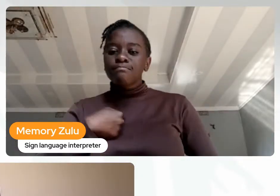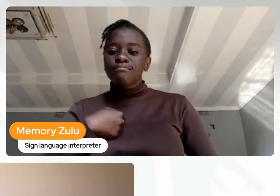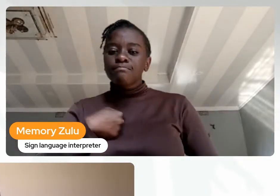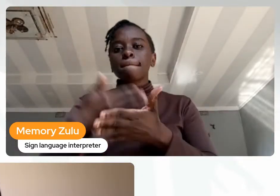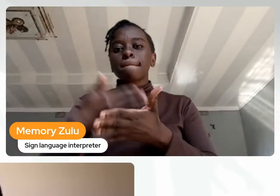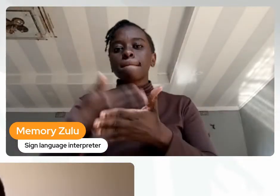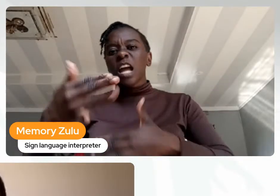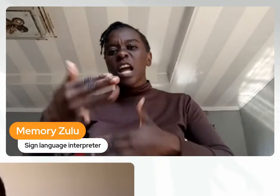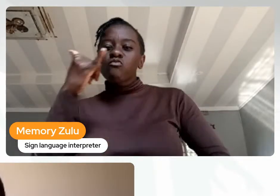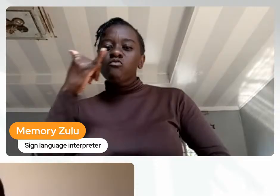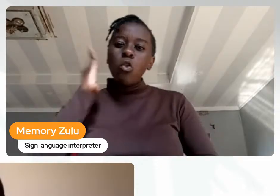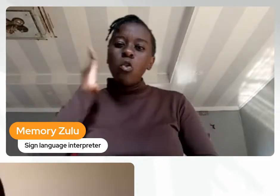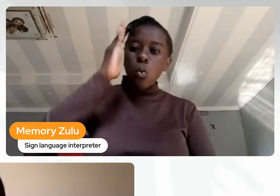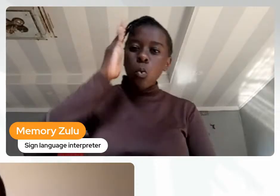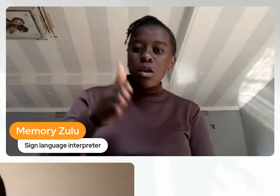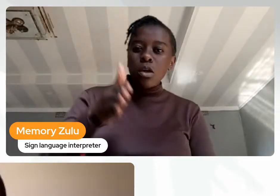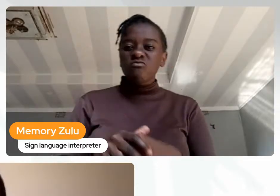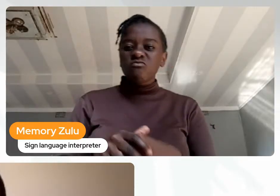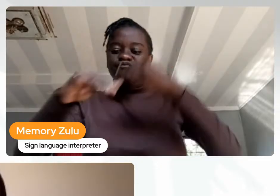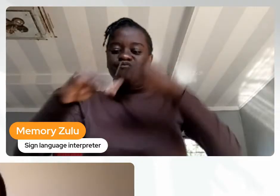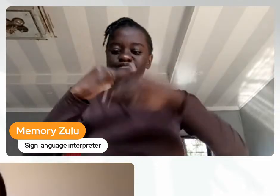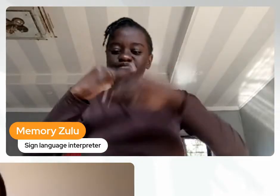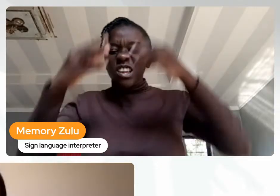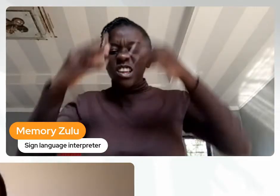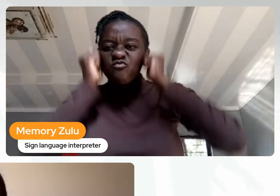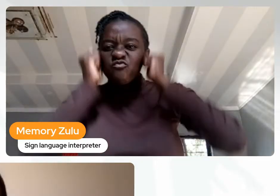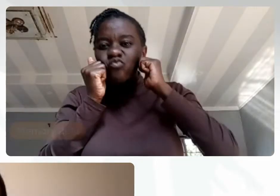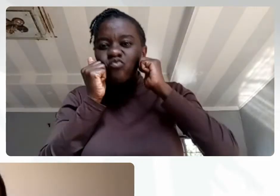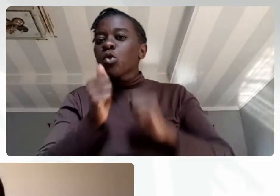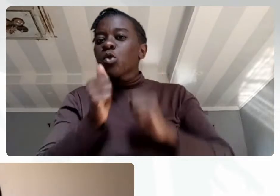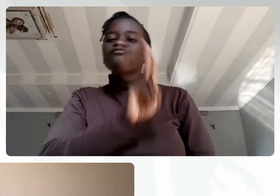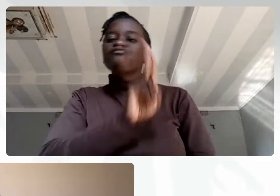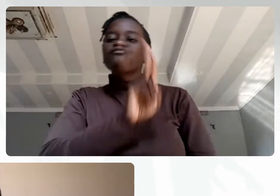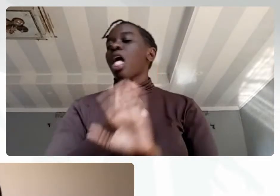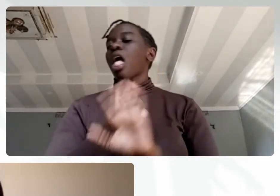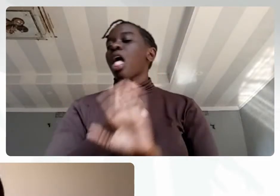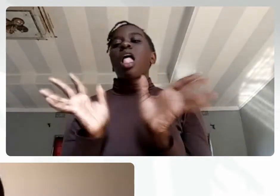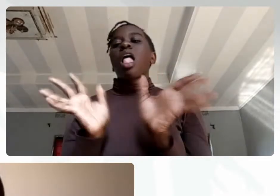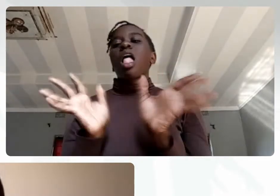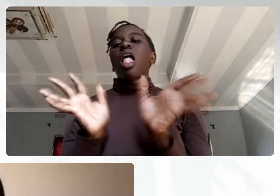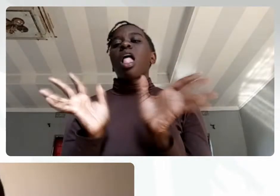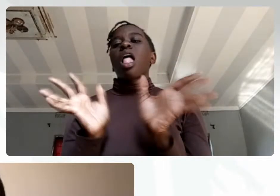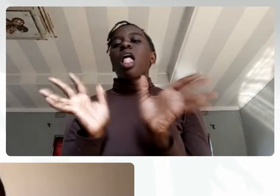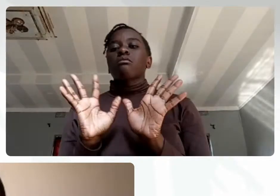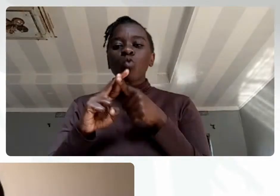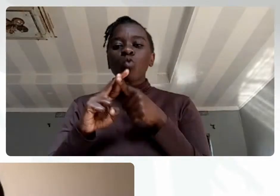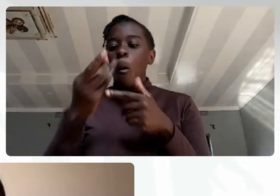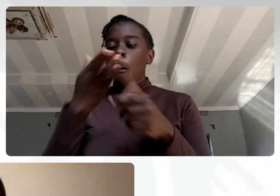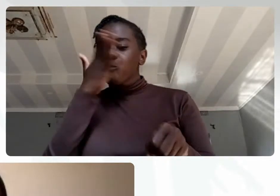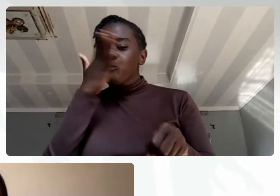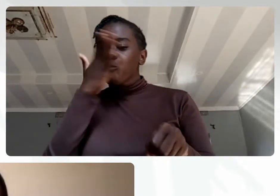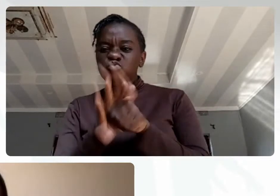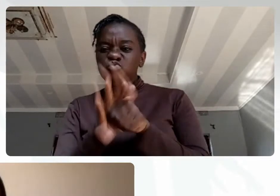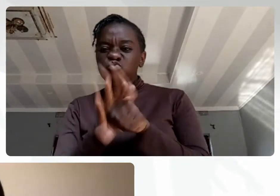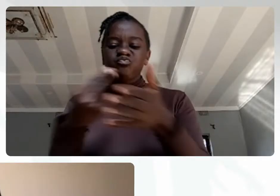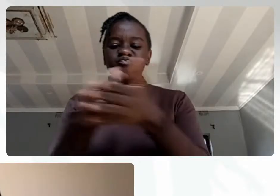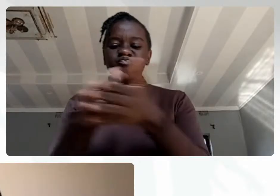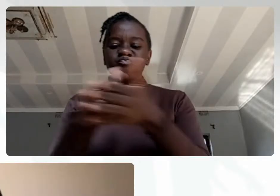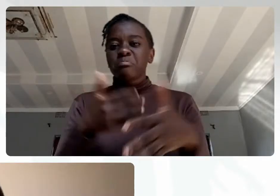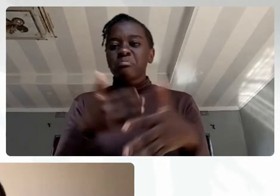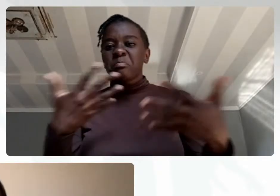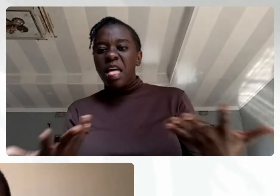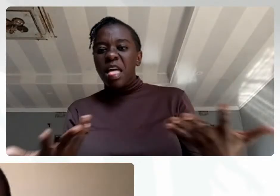exactly they want from you, for you to get what you want from them. Thank you so much for that question, for that contribution. I think we have other